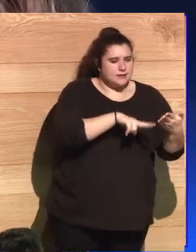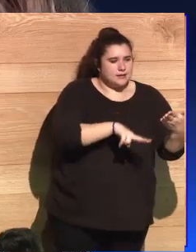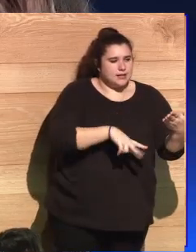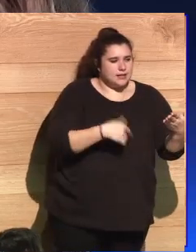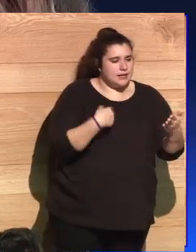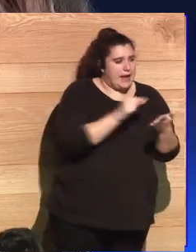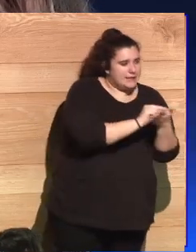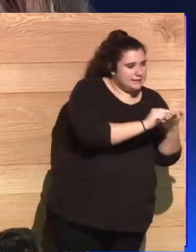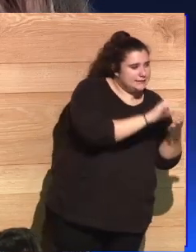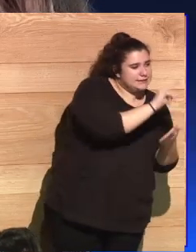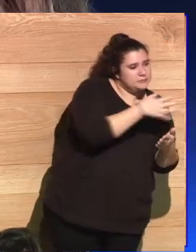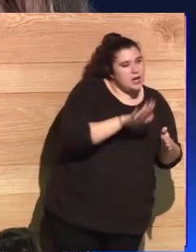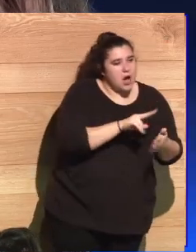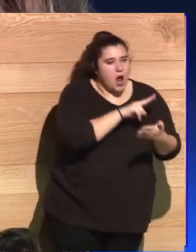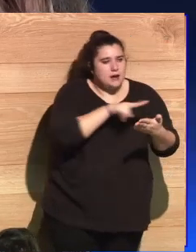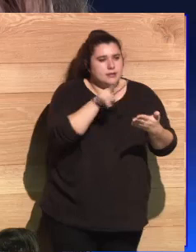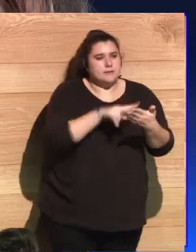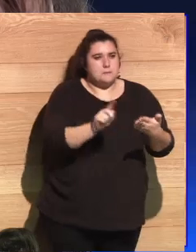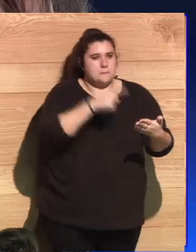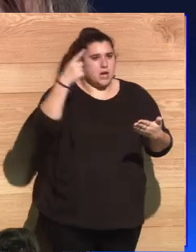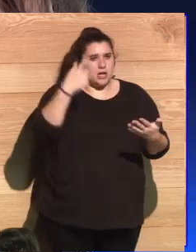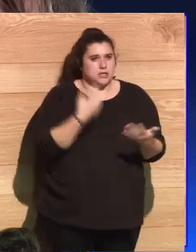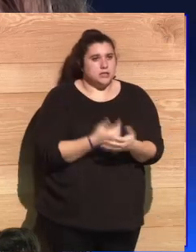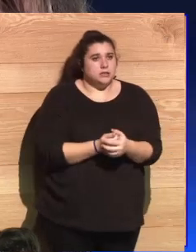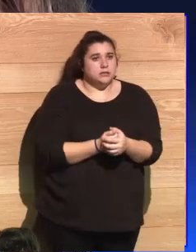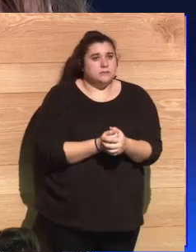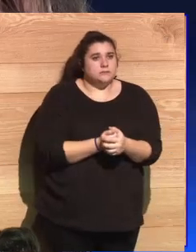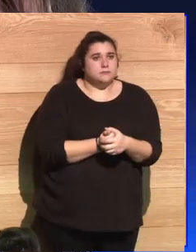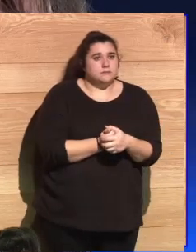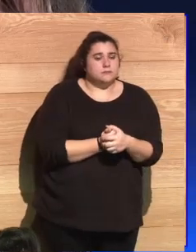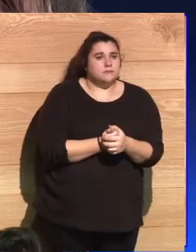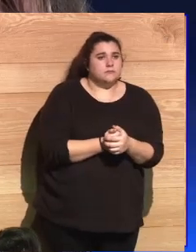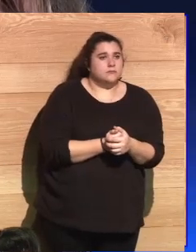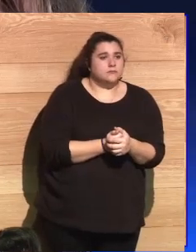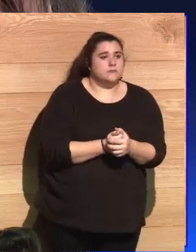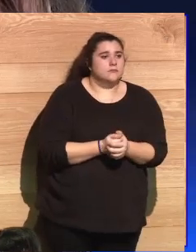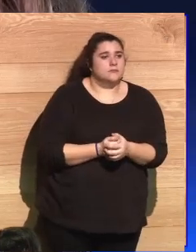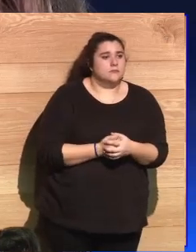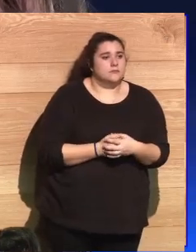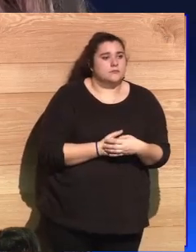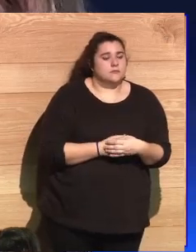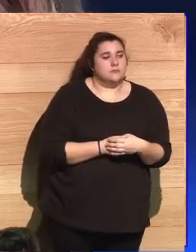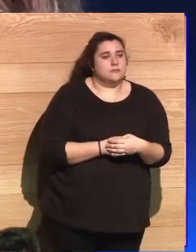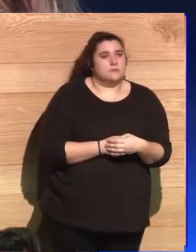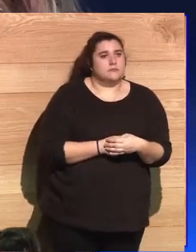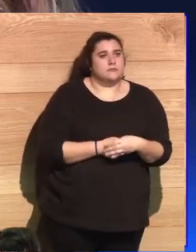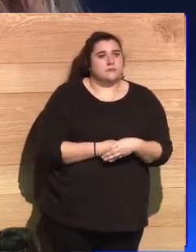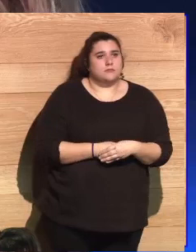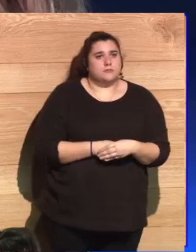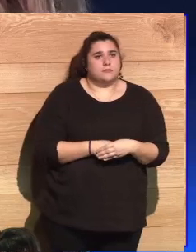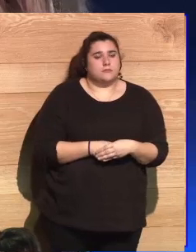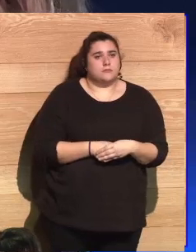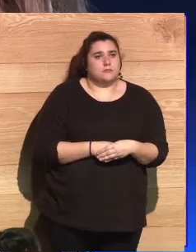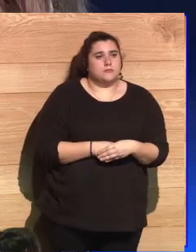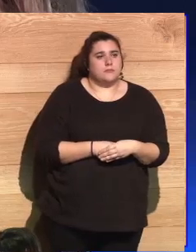to the writing, but I mean, I would stand on the line at the soup kitchens, and it would be 100 people long, and I'm waiting my turn to